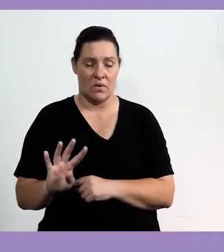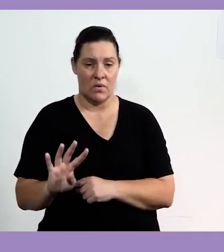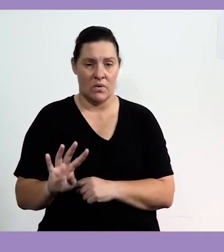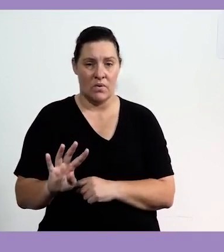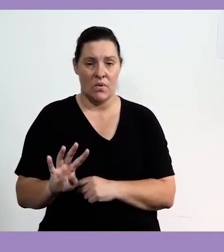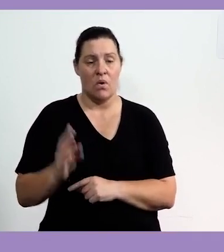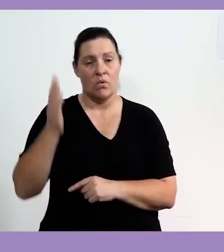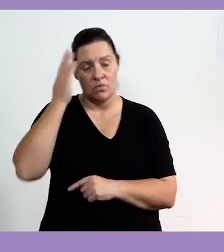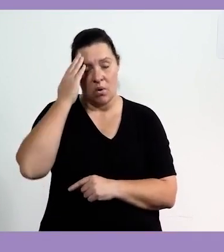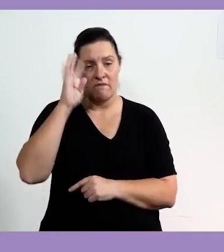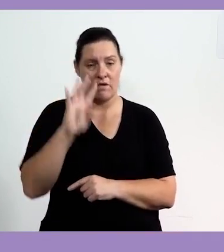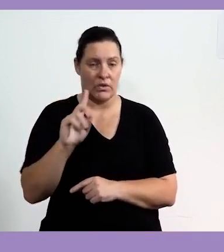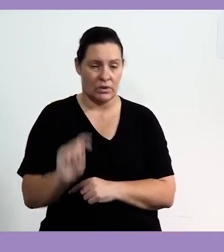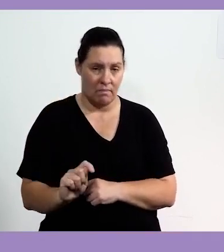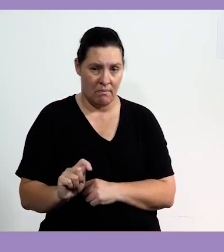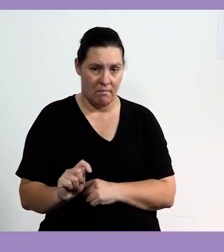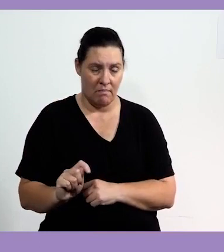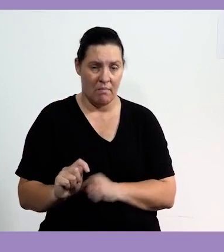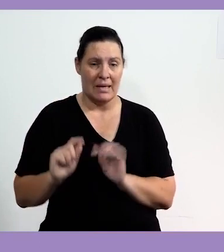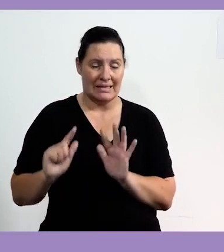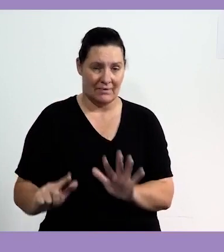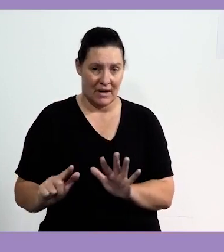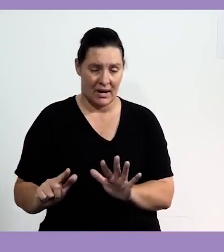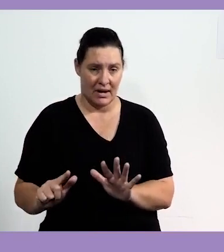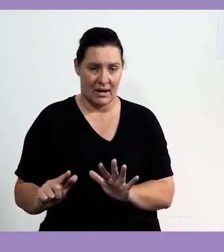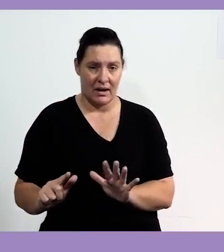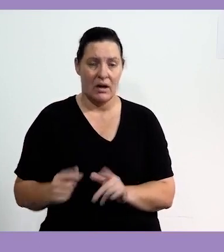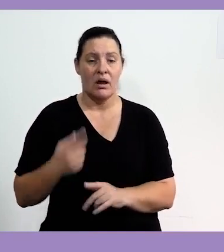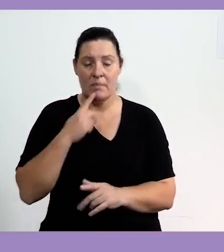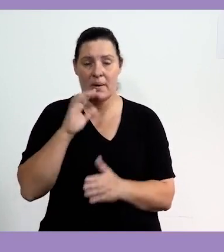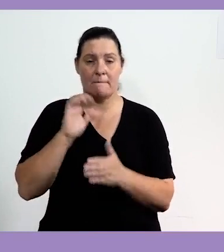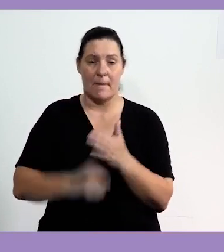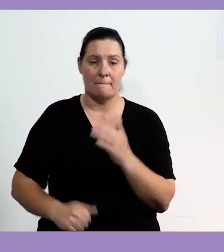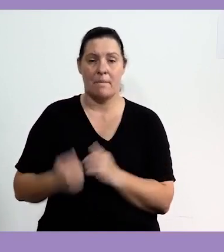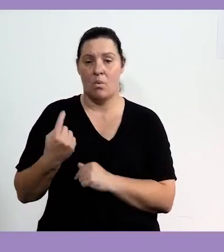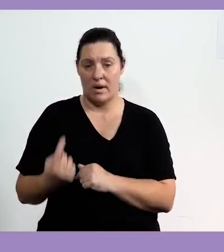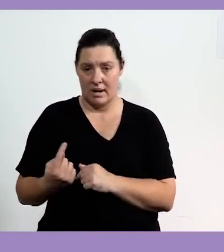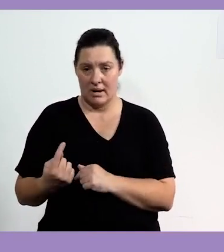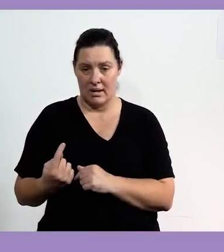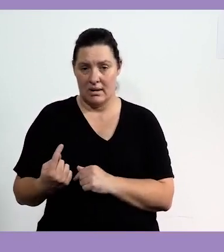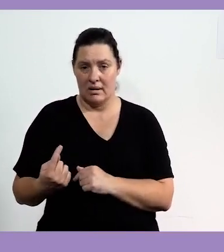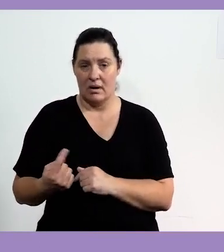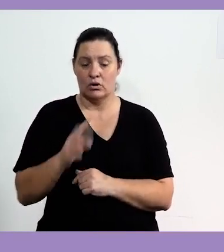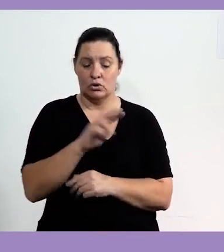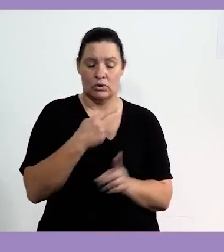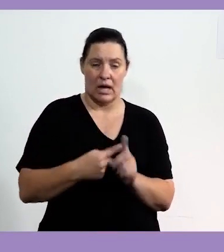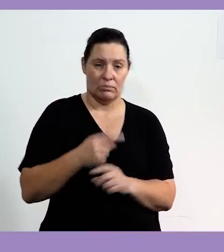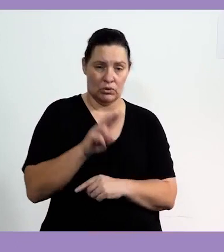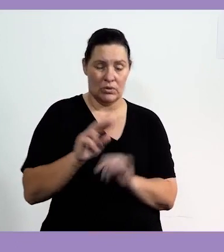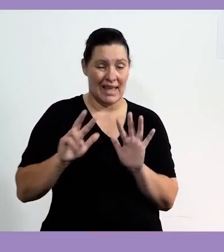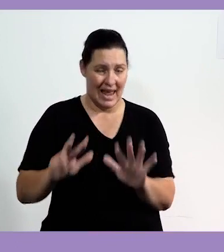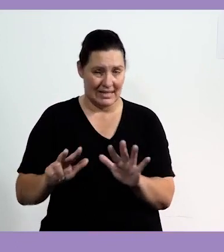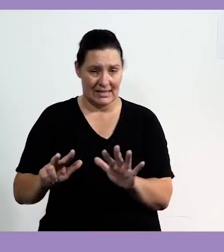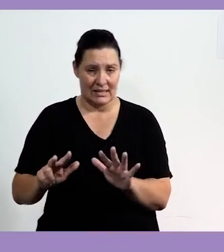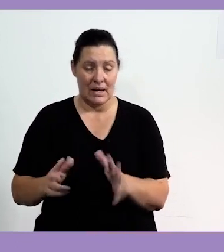by 4. We know that the 4th term there is a 7. So I need to get to 7. 2 times